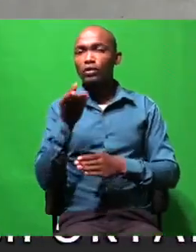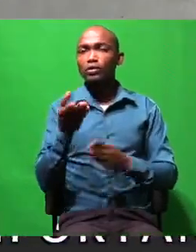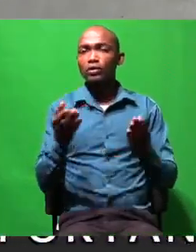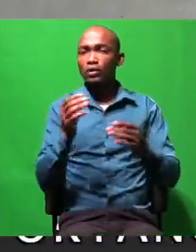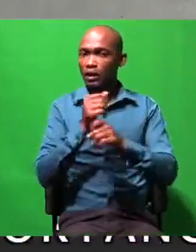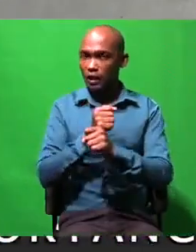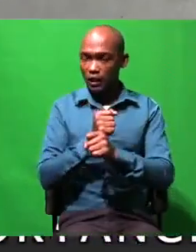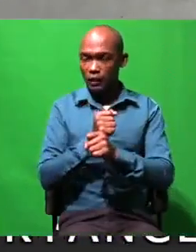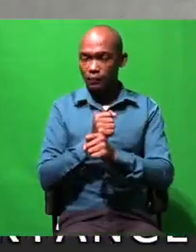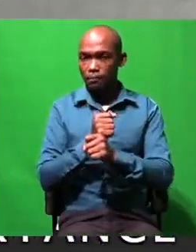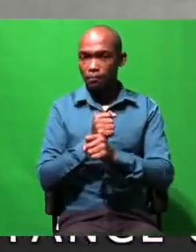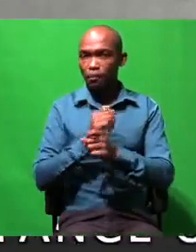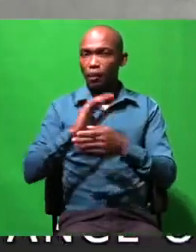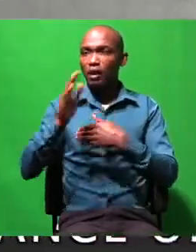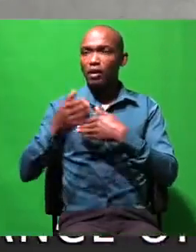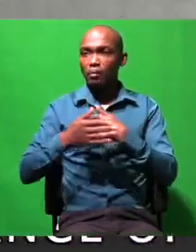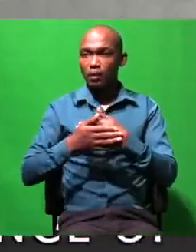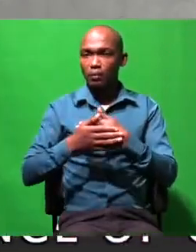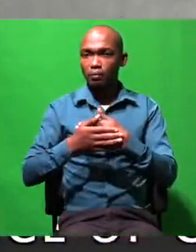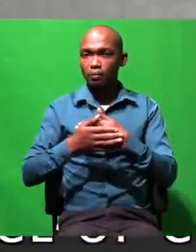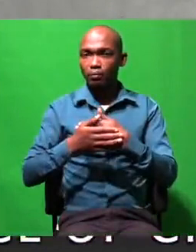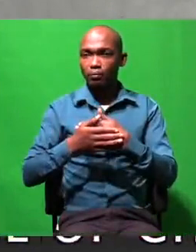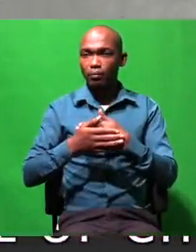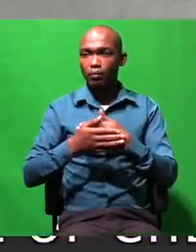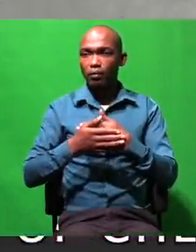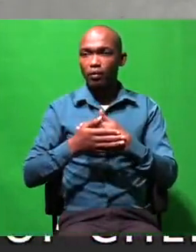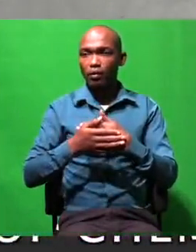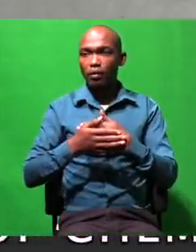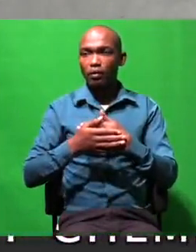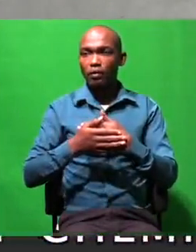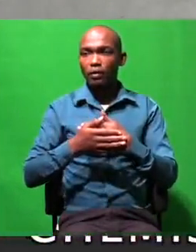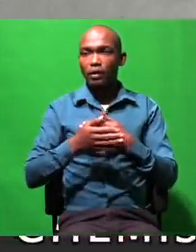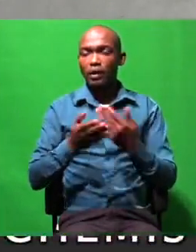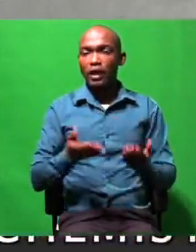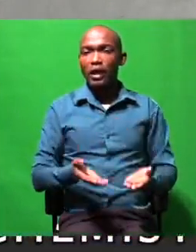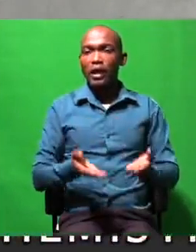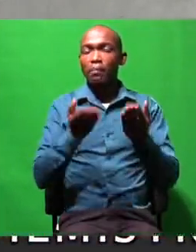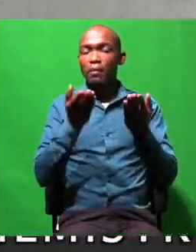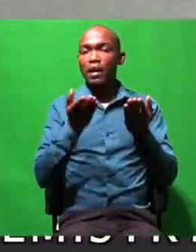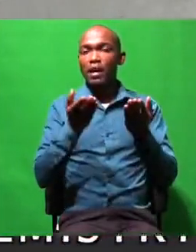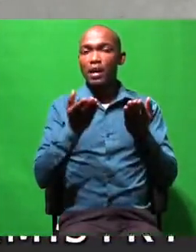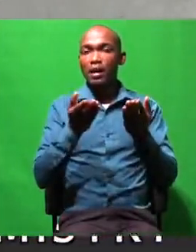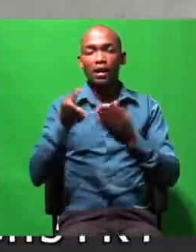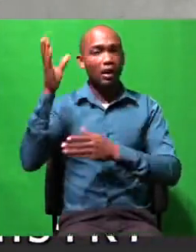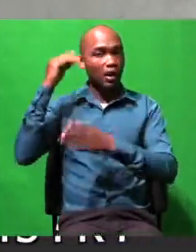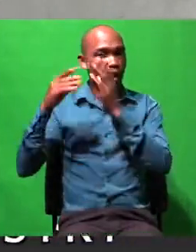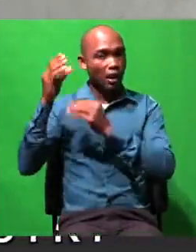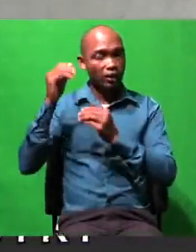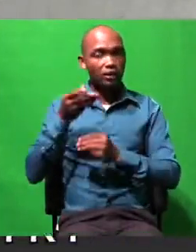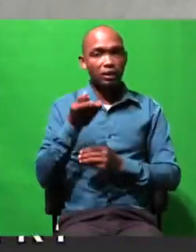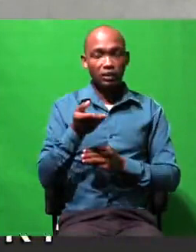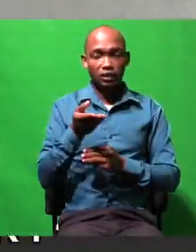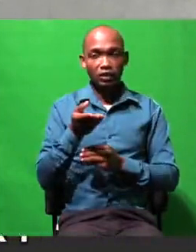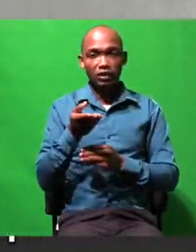that he is mistaken? I repeat, suppose a hairstylist